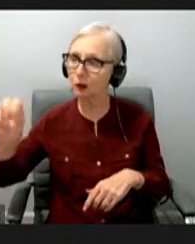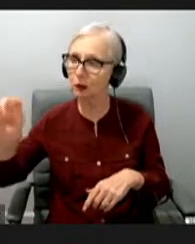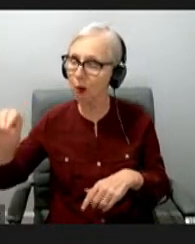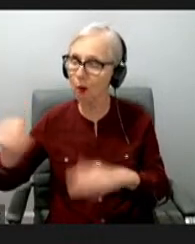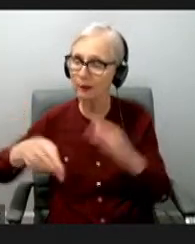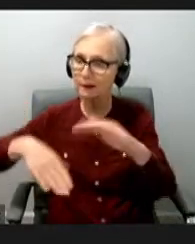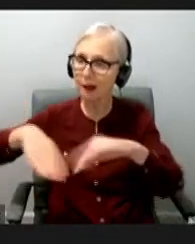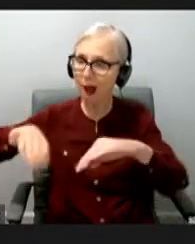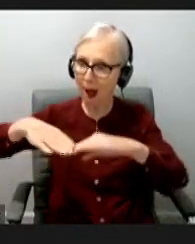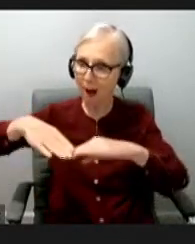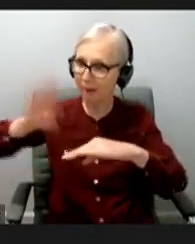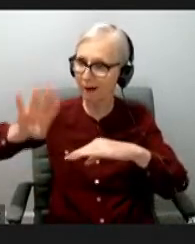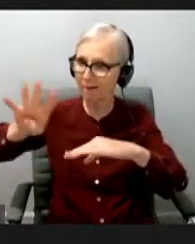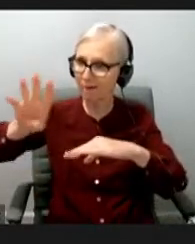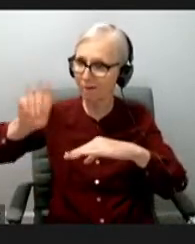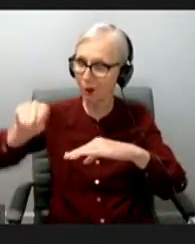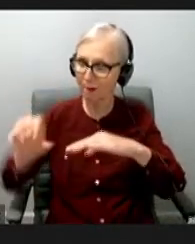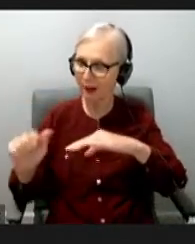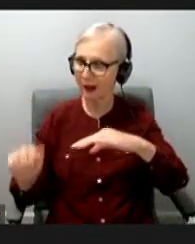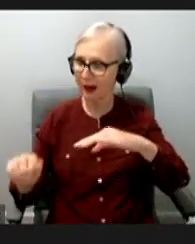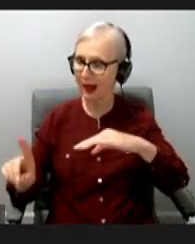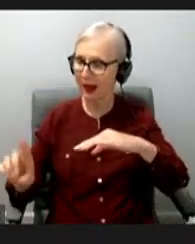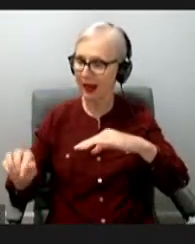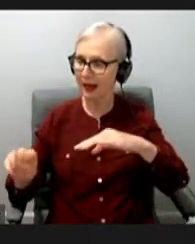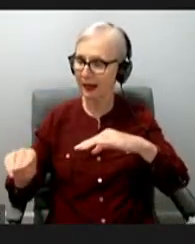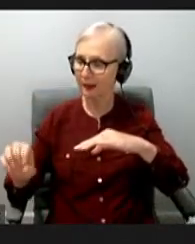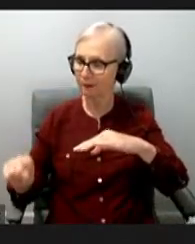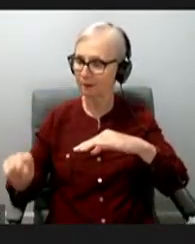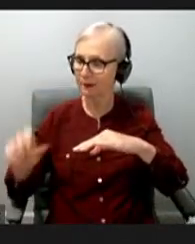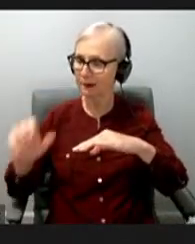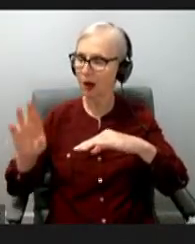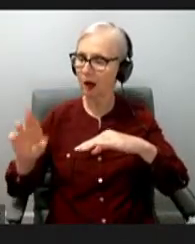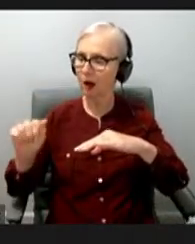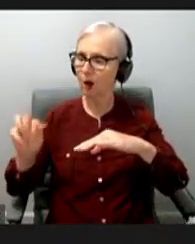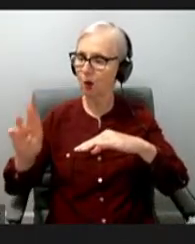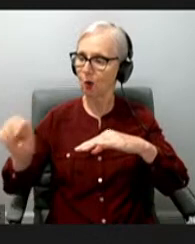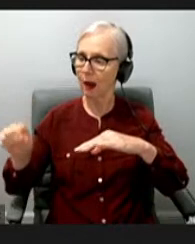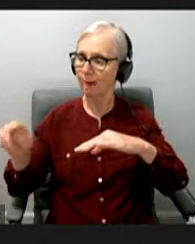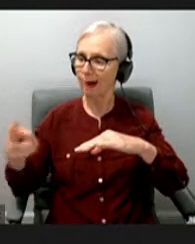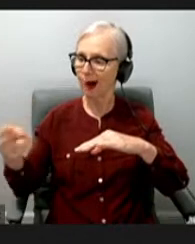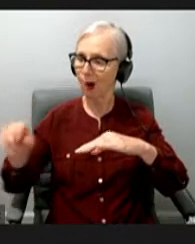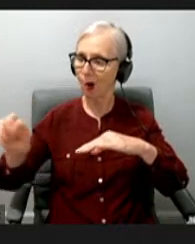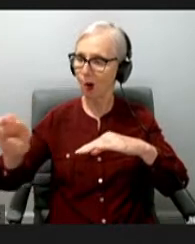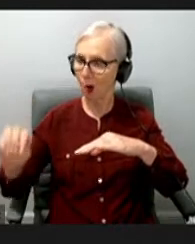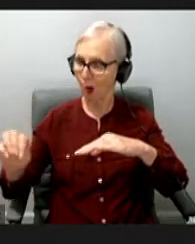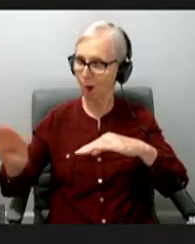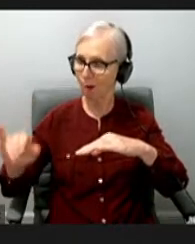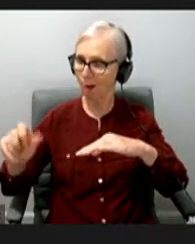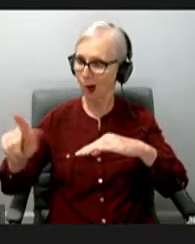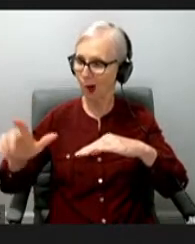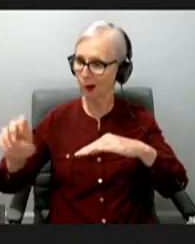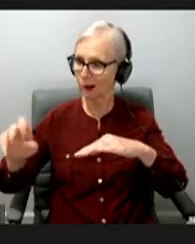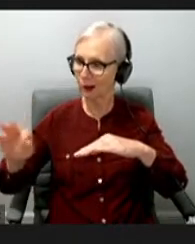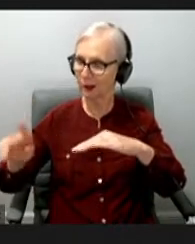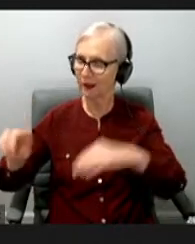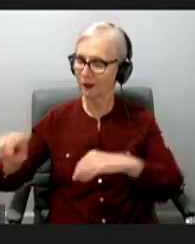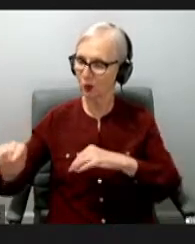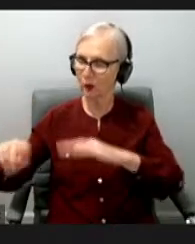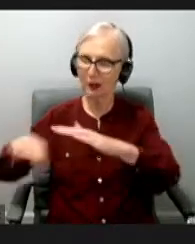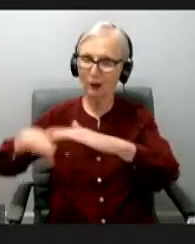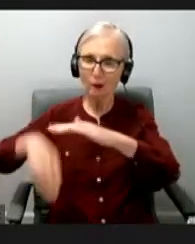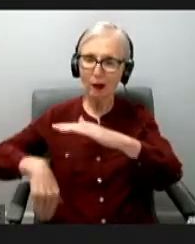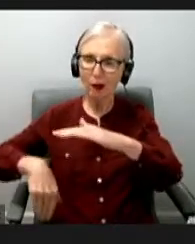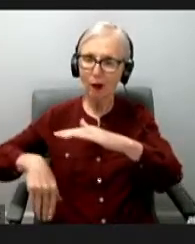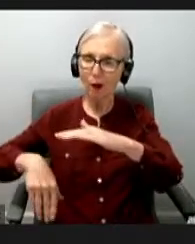other counties like Adams, Arapahoe, Boulder, Denver, where that number is 20 or below. And so again, just showing you that there